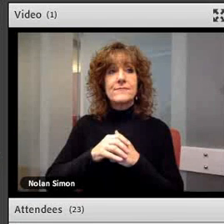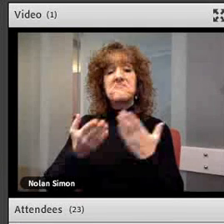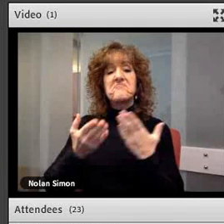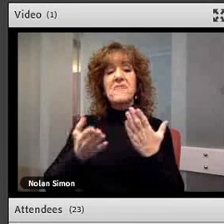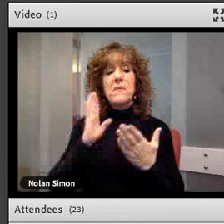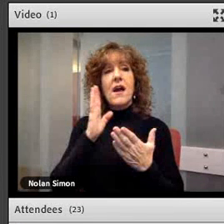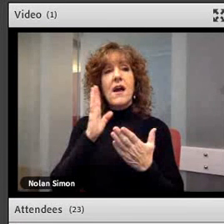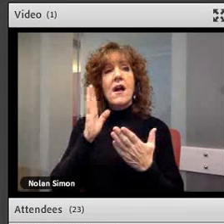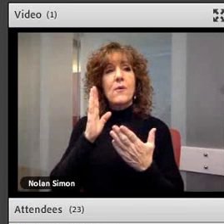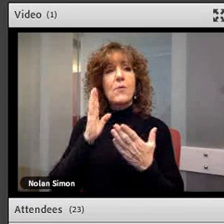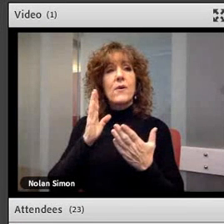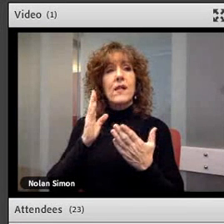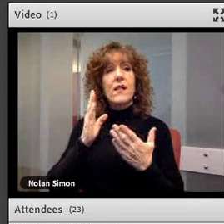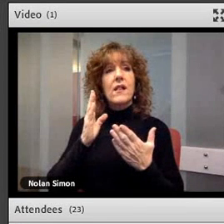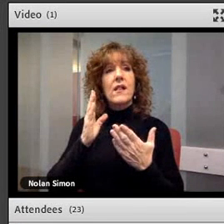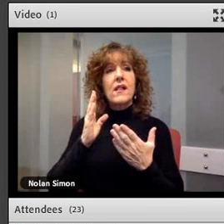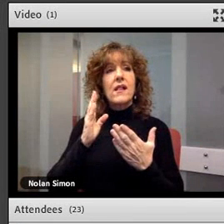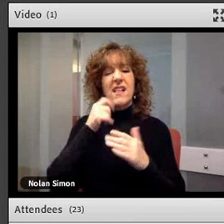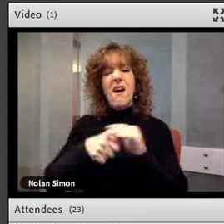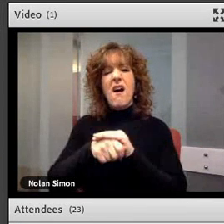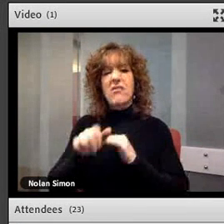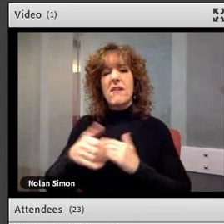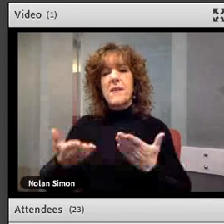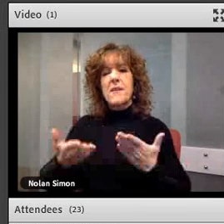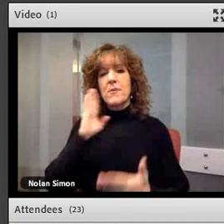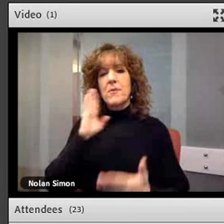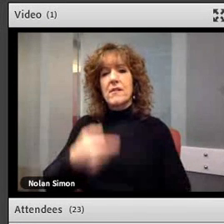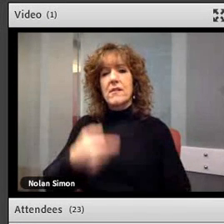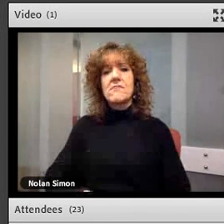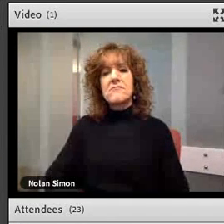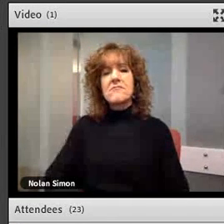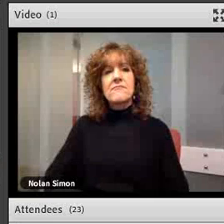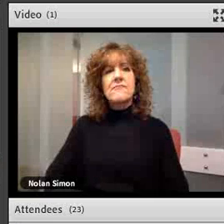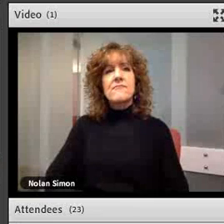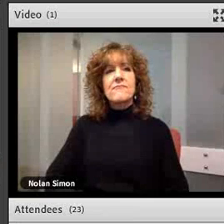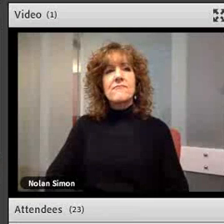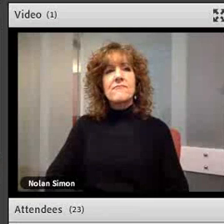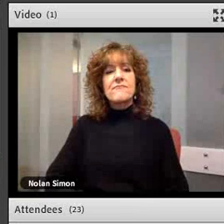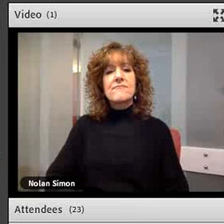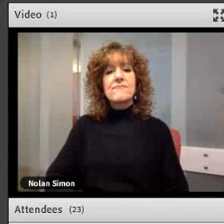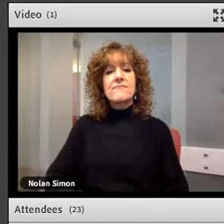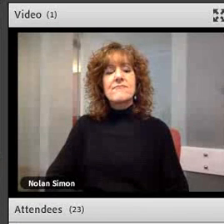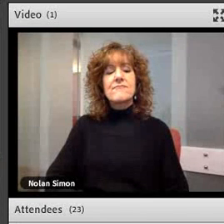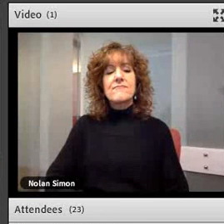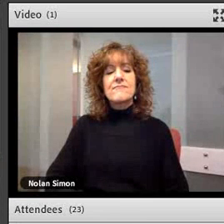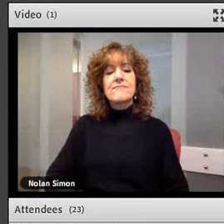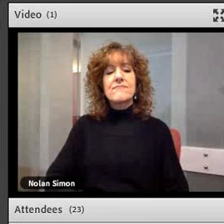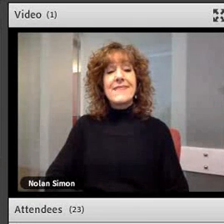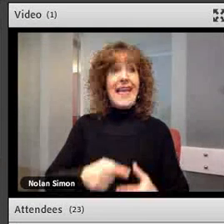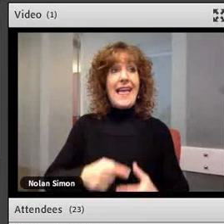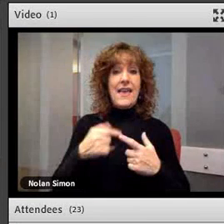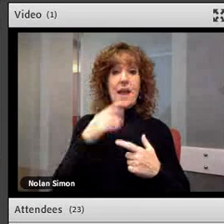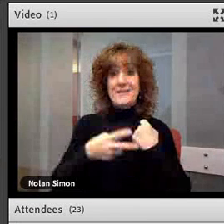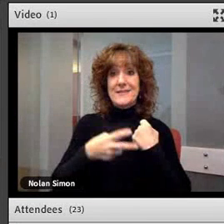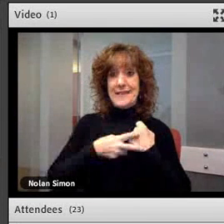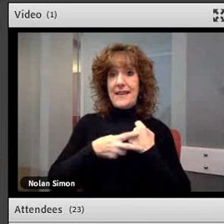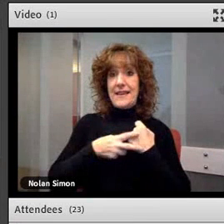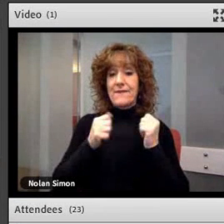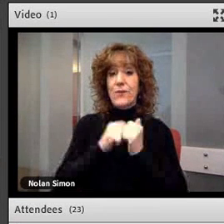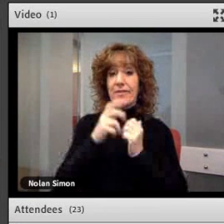Maybe I'll say it means, I'm going to hide that. And this one, maybe I'll say is that one. And I'm going to save it